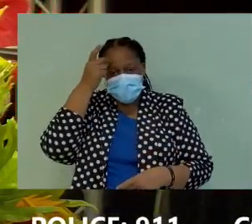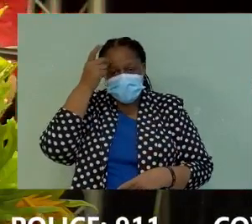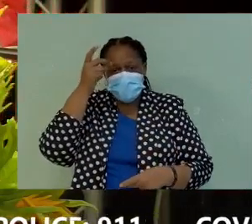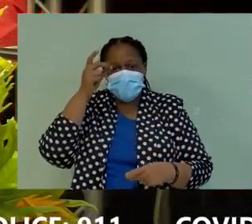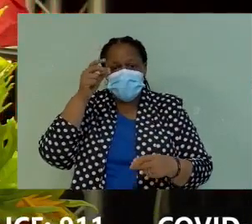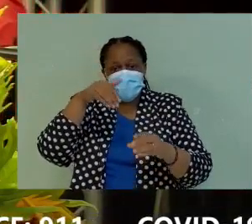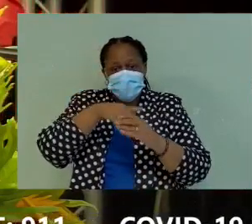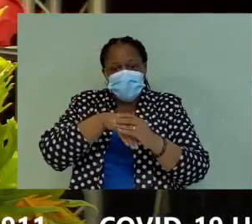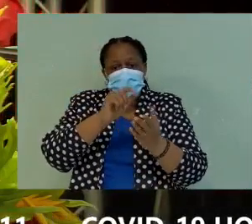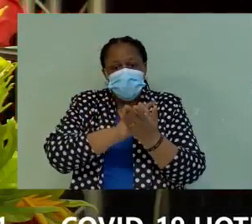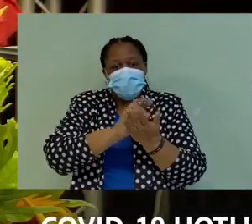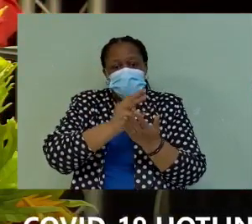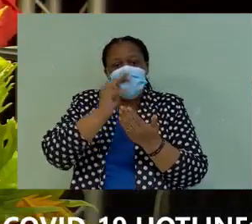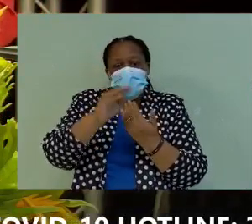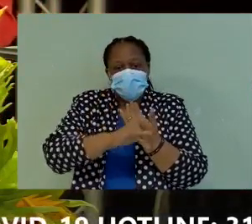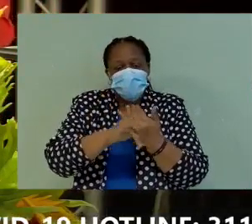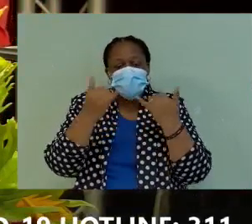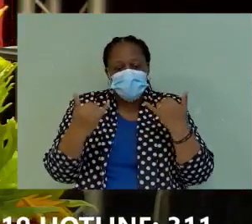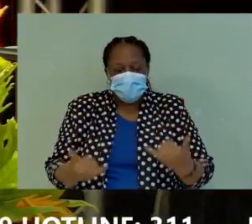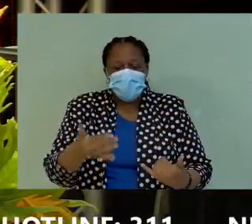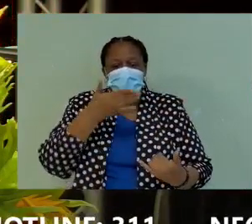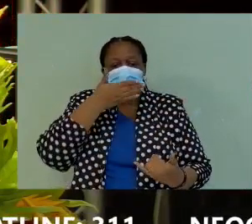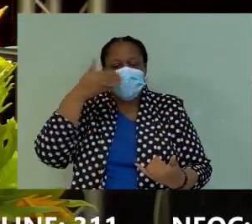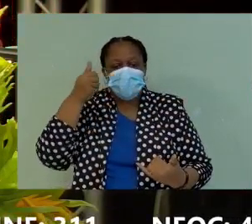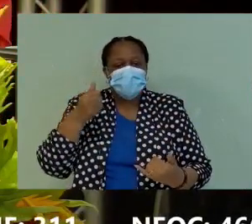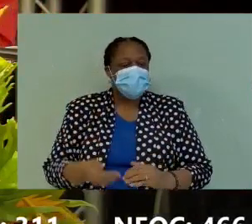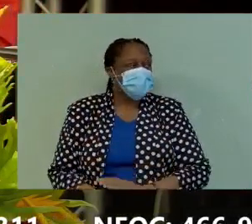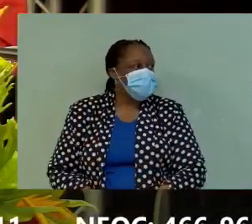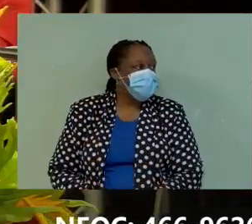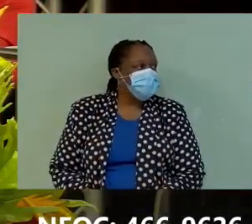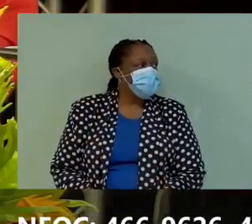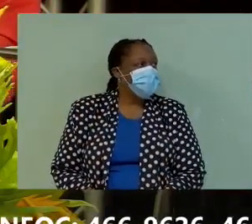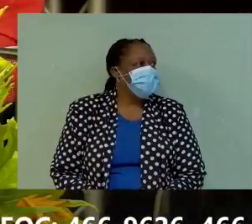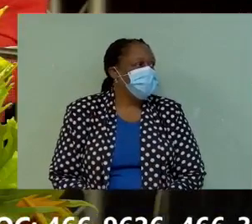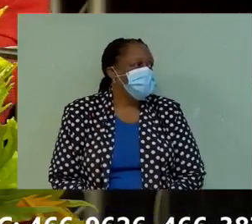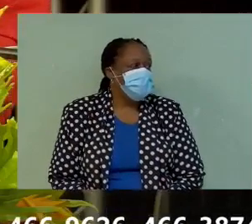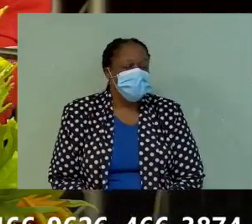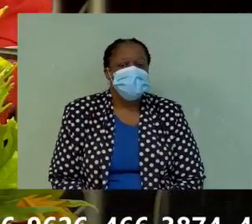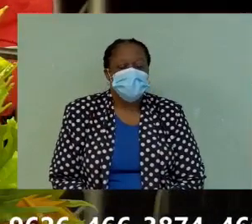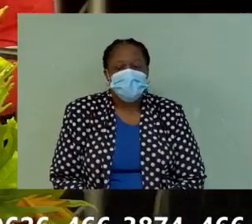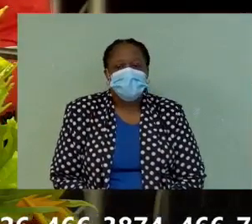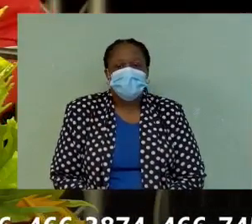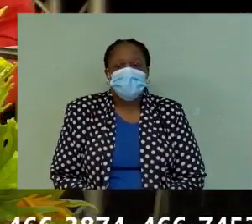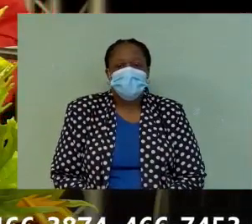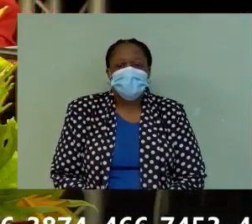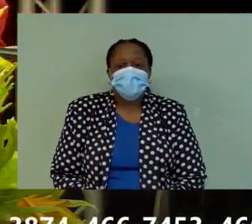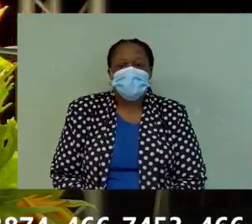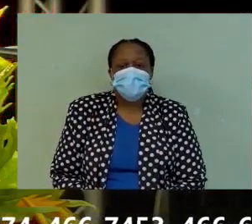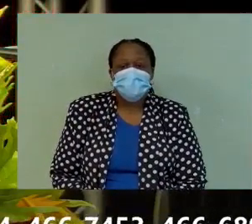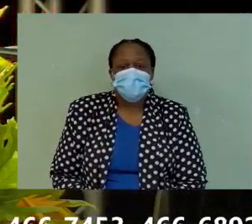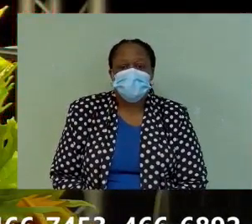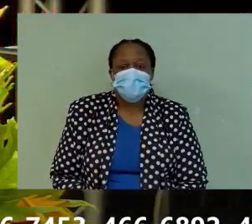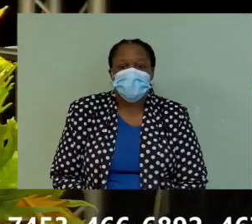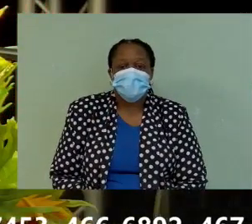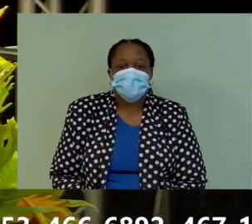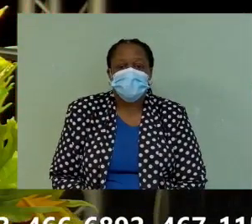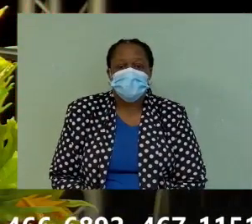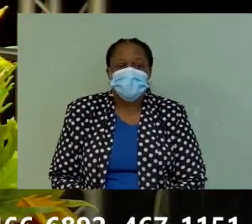Thank you, Dr. Wilkinson. Such a powerful testimony coming